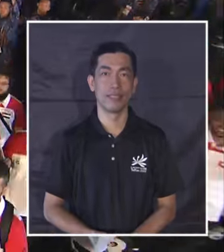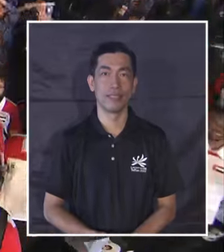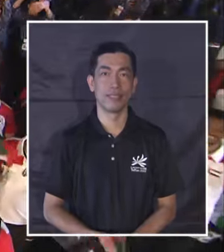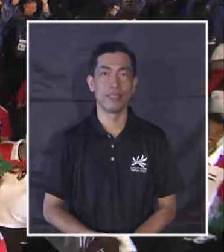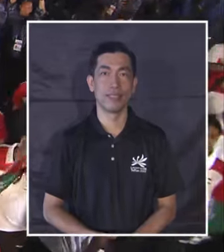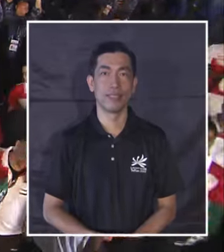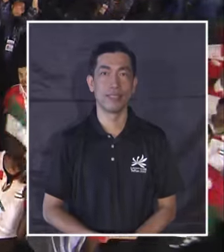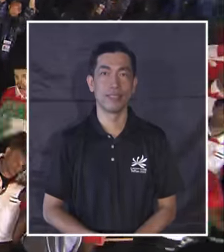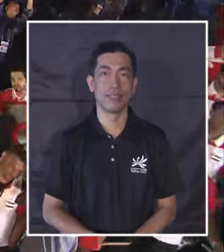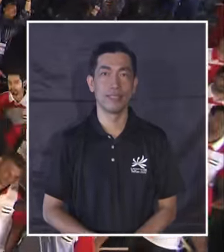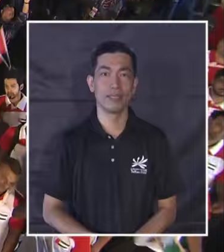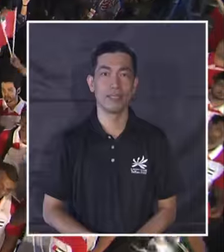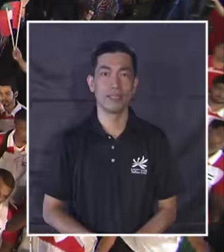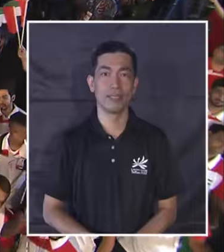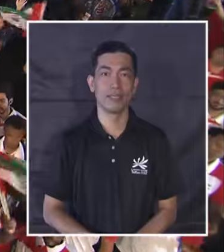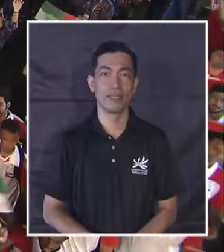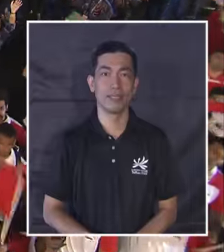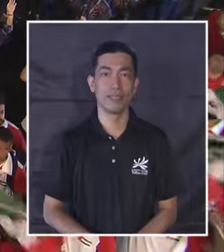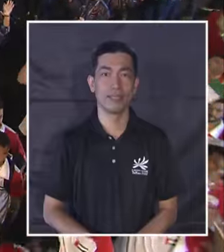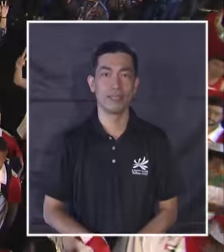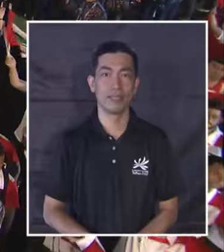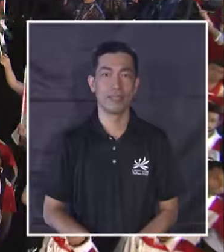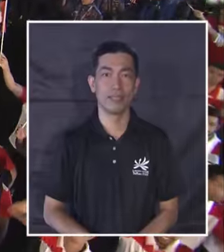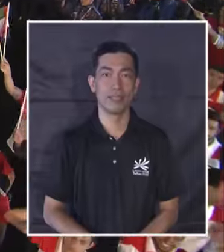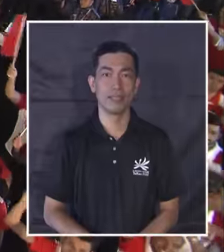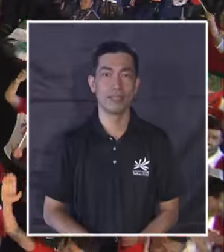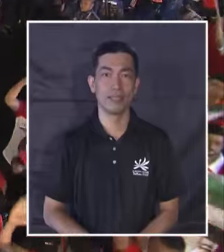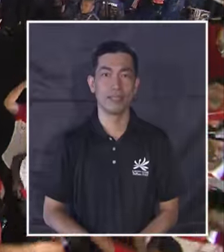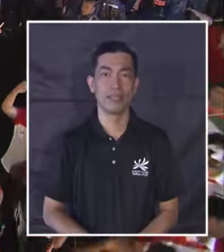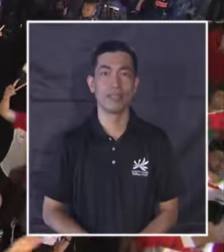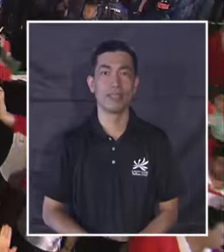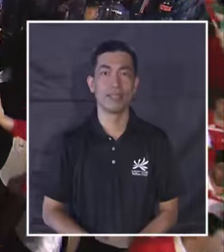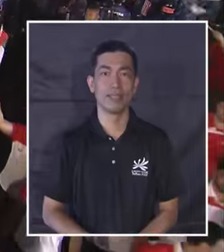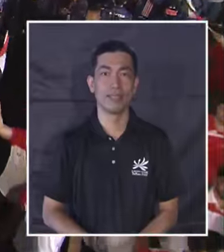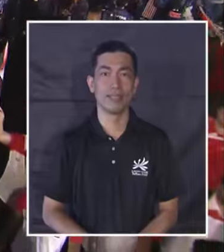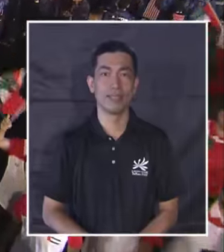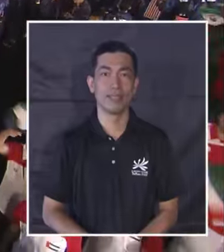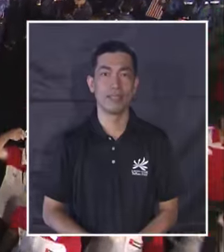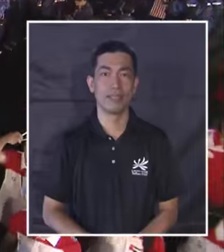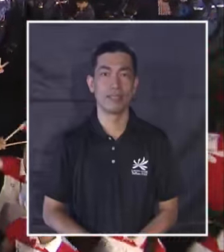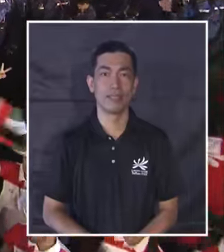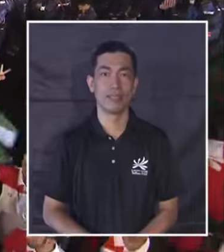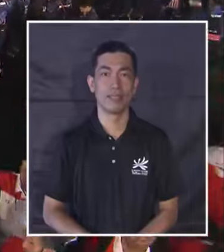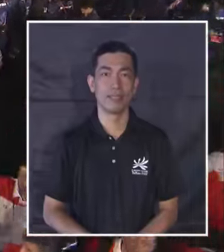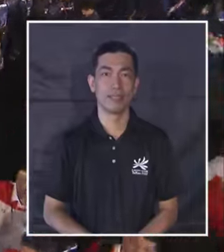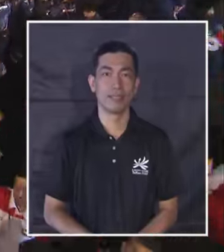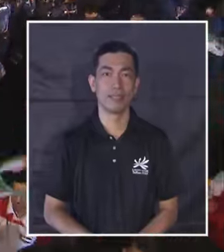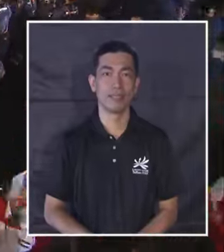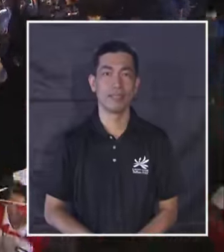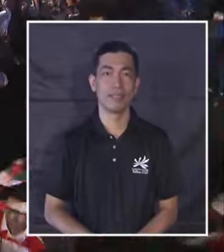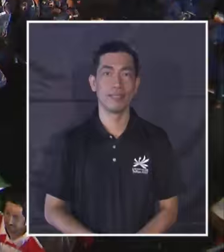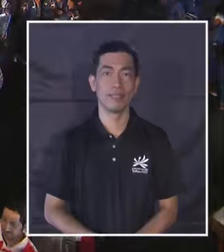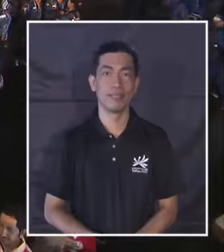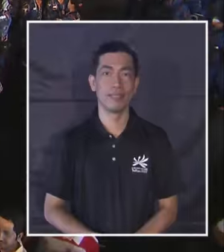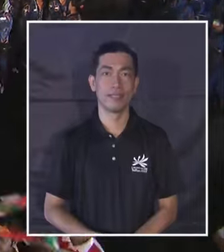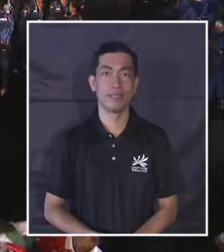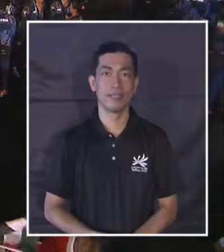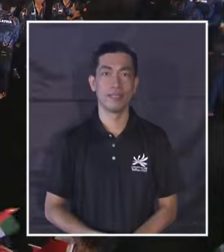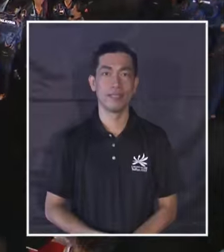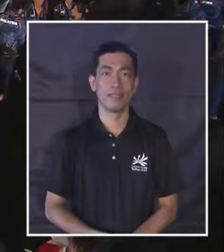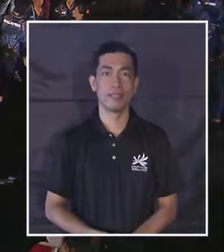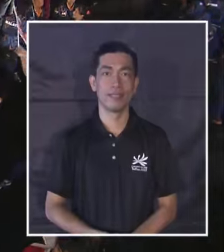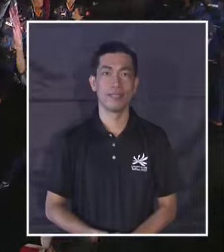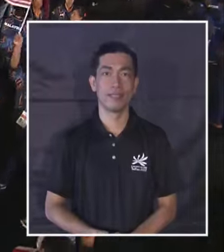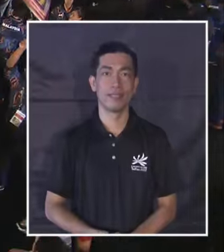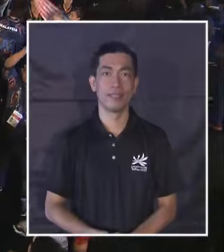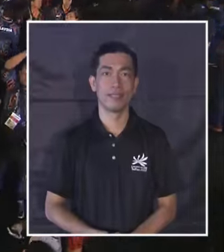very beautiful umbrella by Mingchuan students. I believe that this is going to be a very good